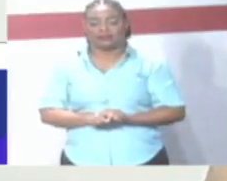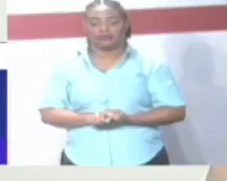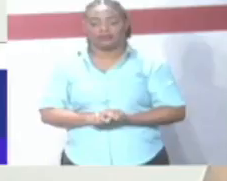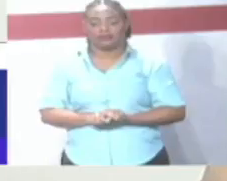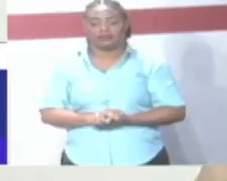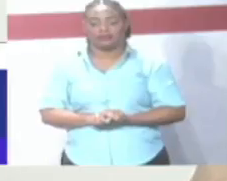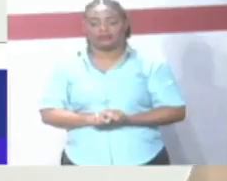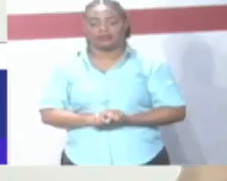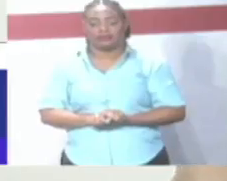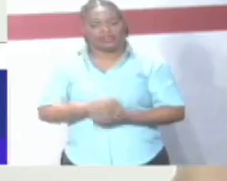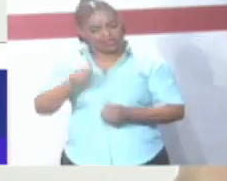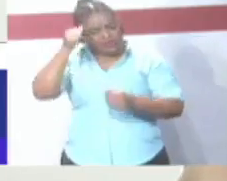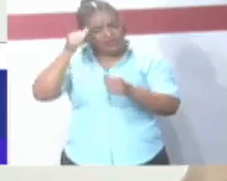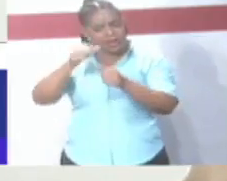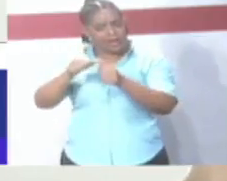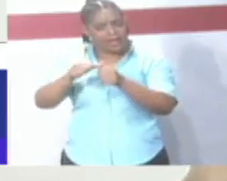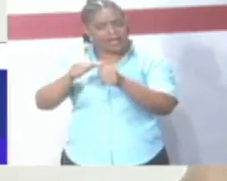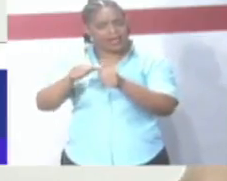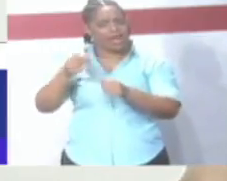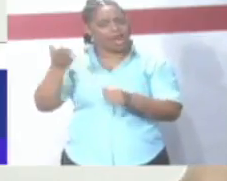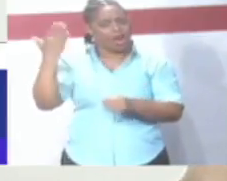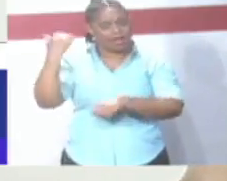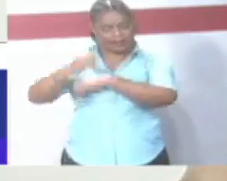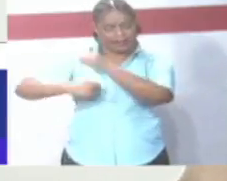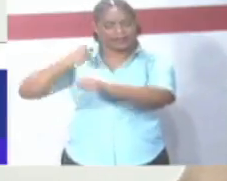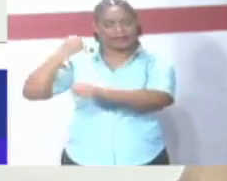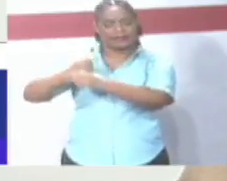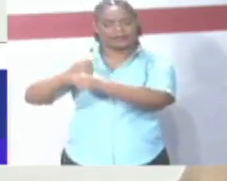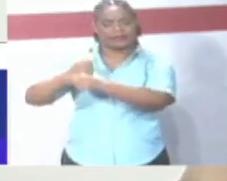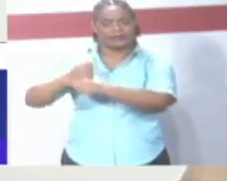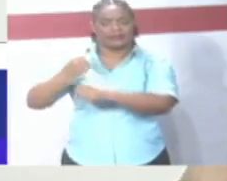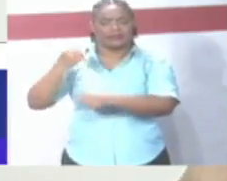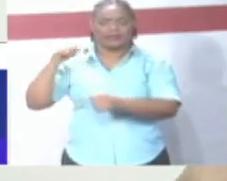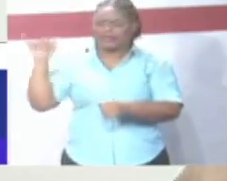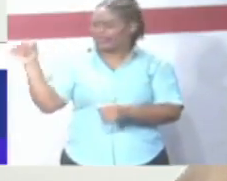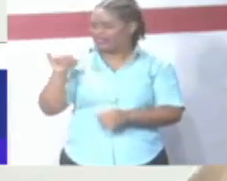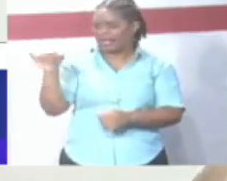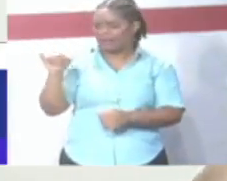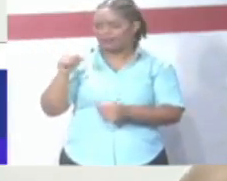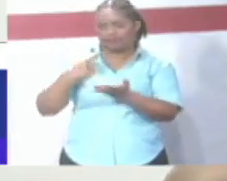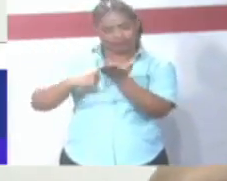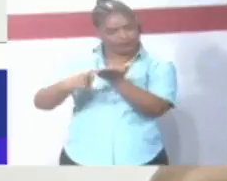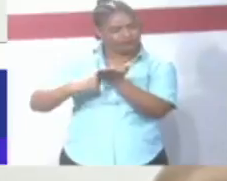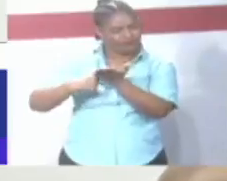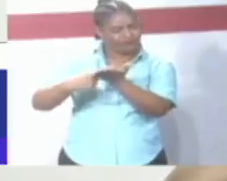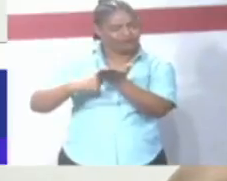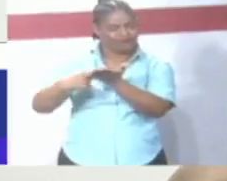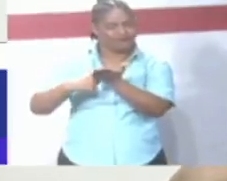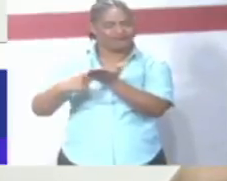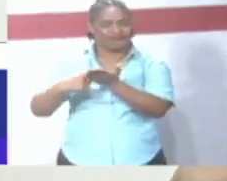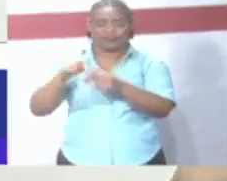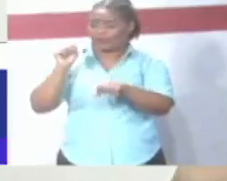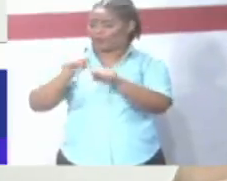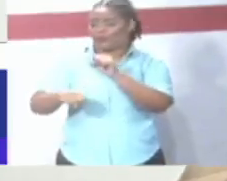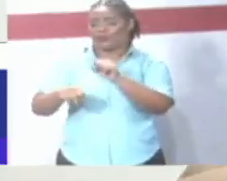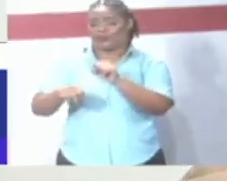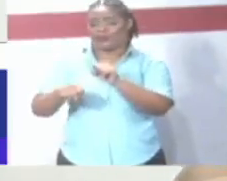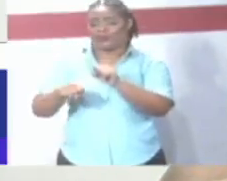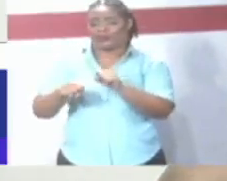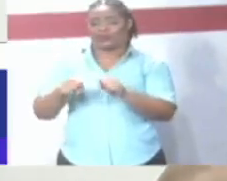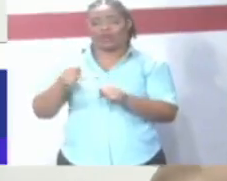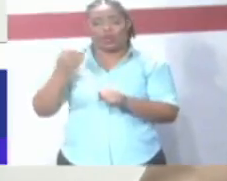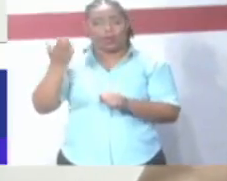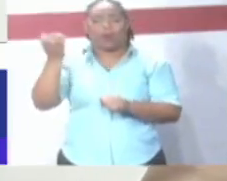year when we were having this discussion about what is the flu season and so on. Thank you. Yes. So let's go back.